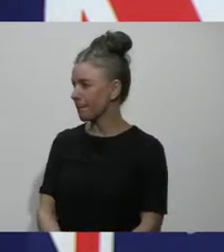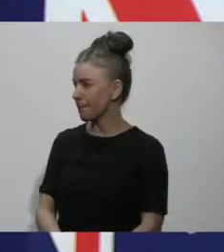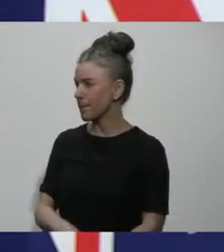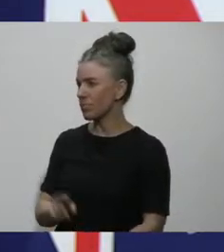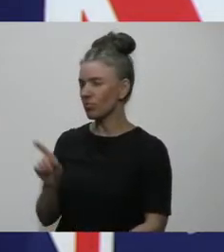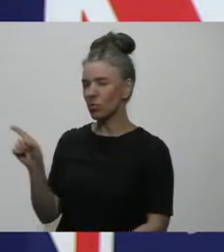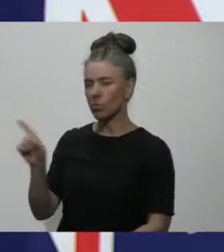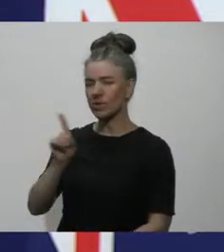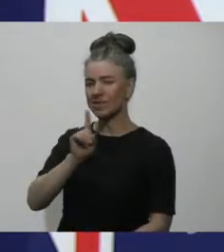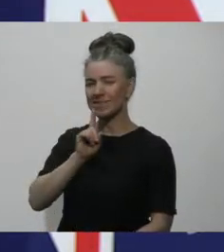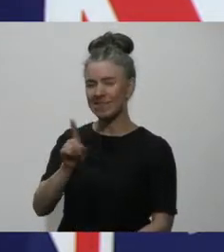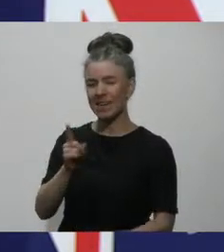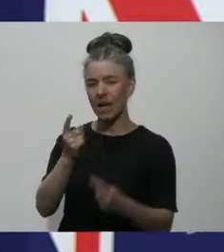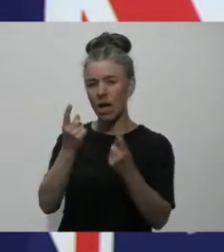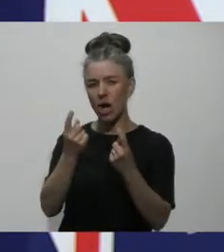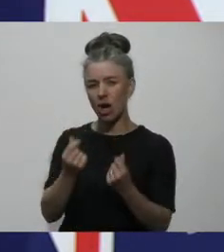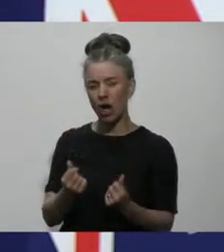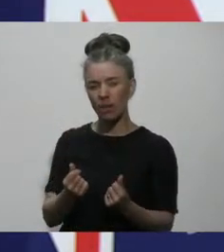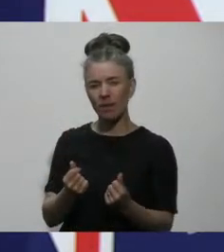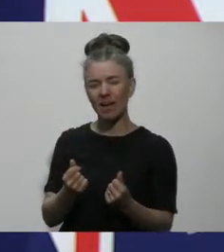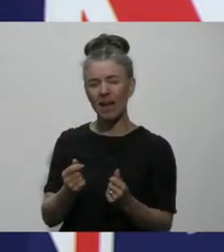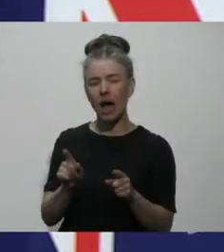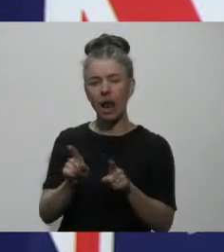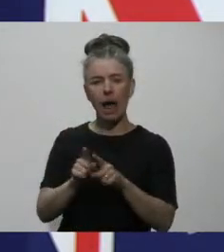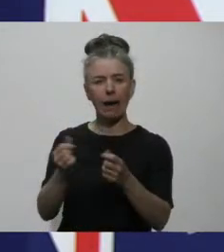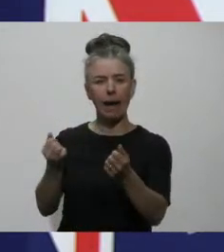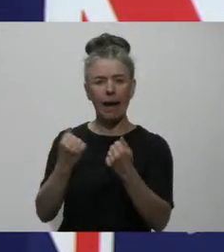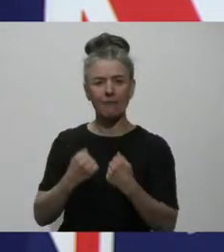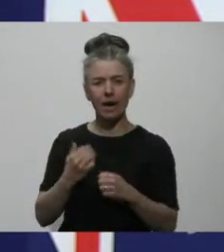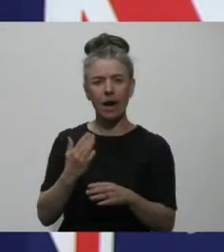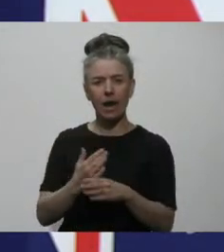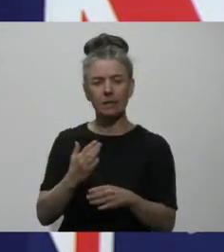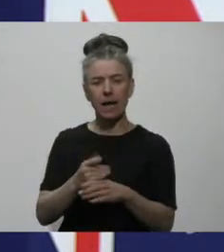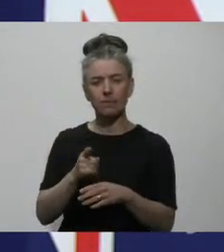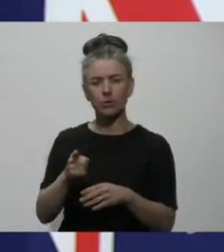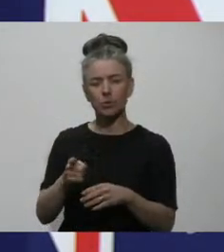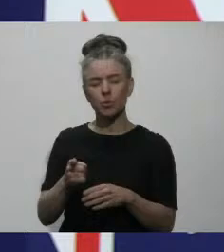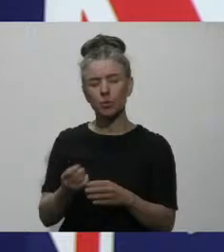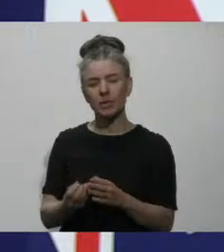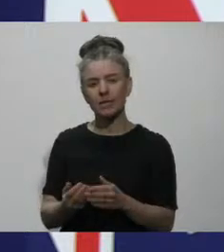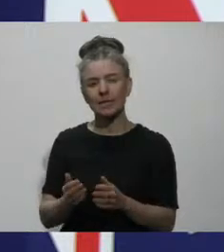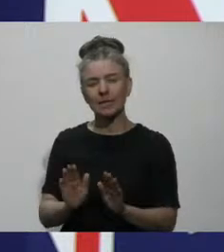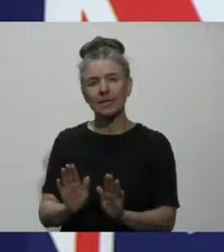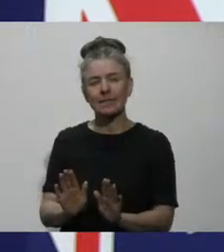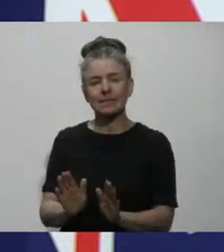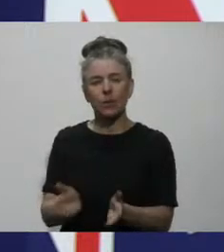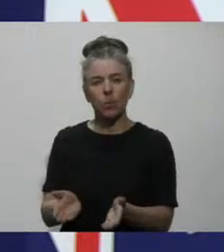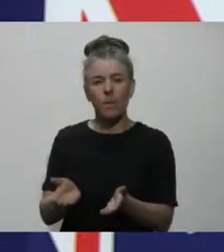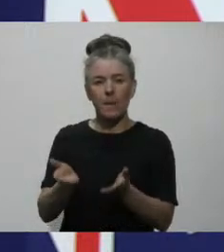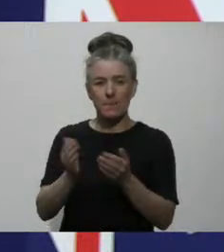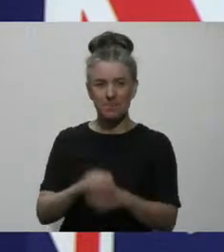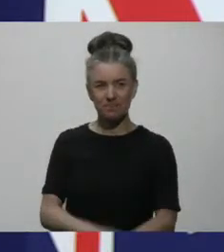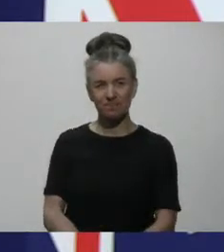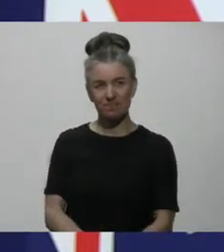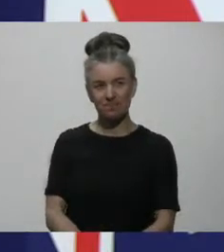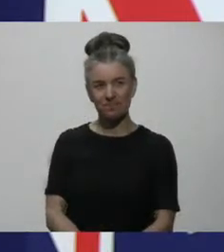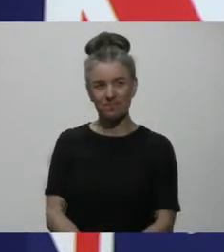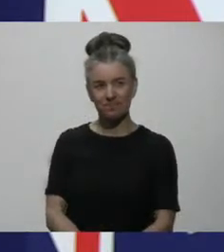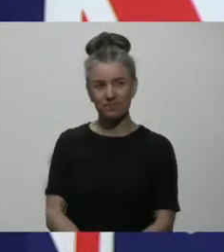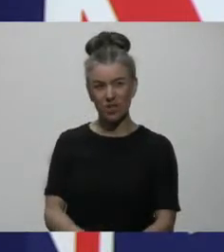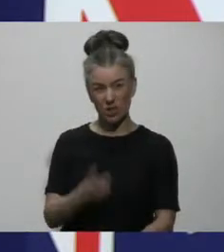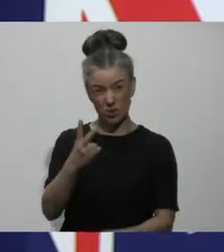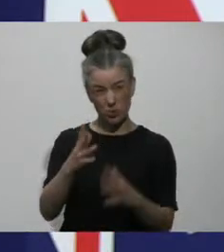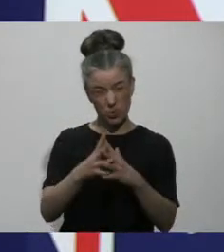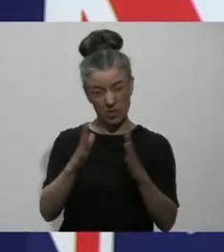to, then a light bulb takes a while to heat up and turn on. Is a 2-week wage subsidy going to be enough in that respect? Because you are turning the economy off in Auckland again, and